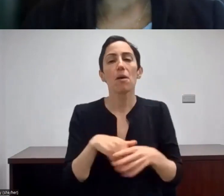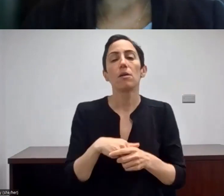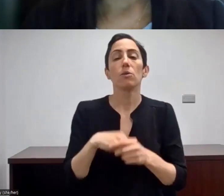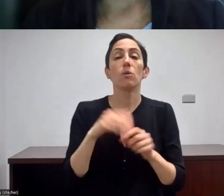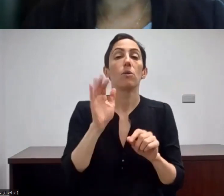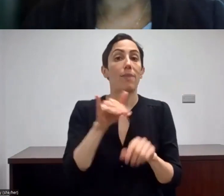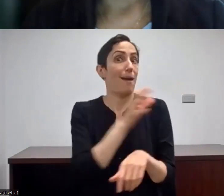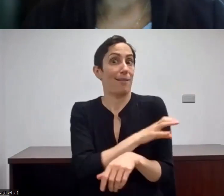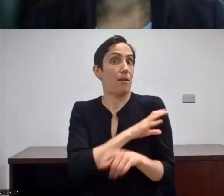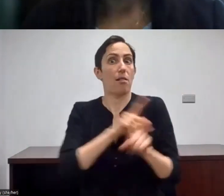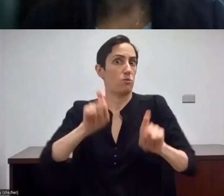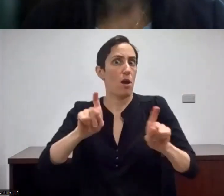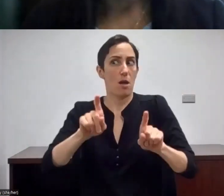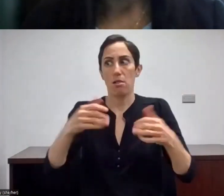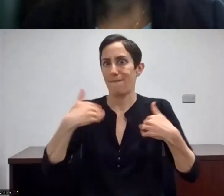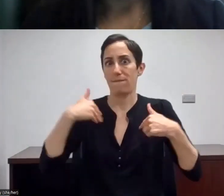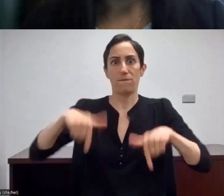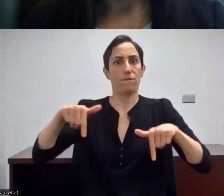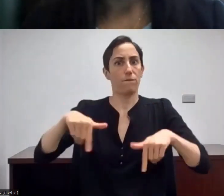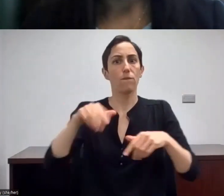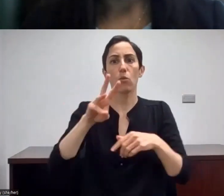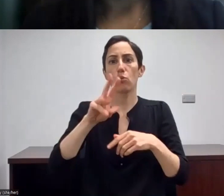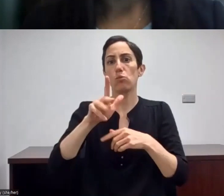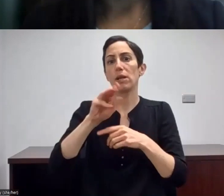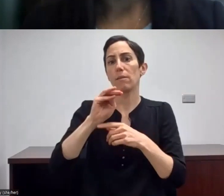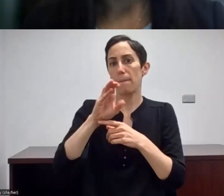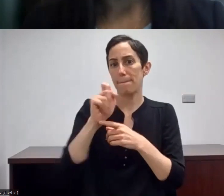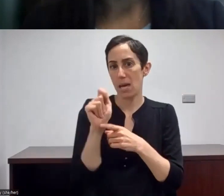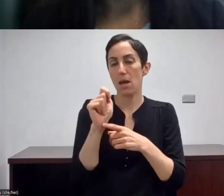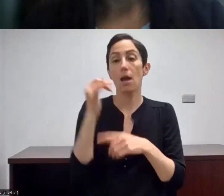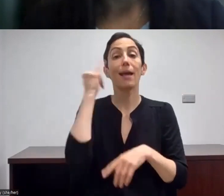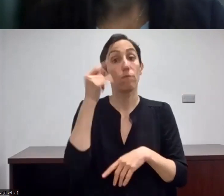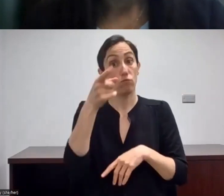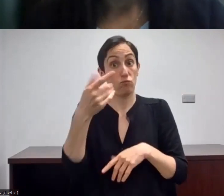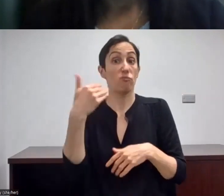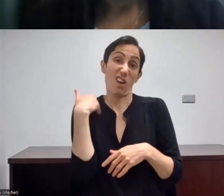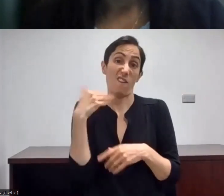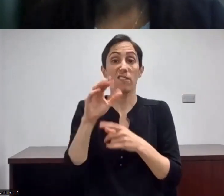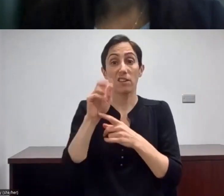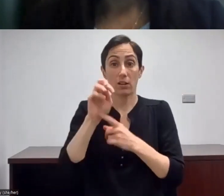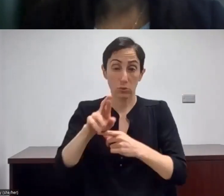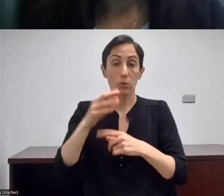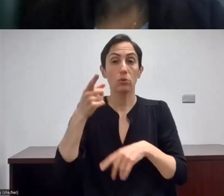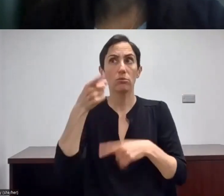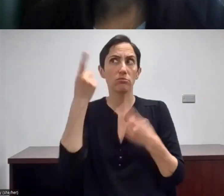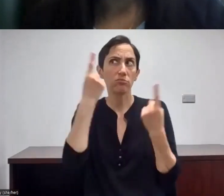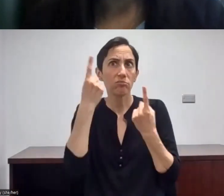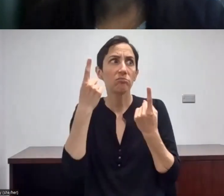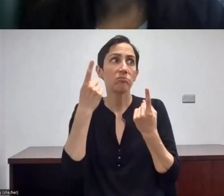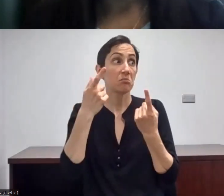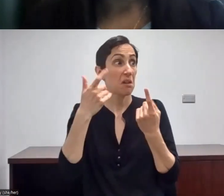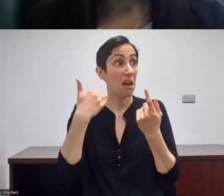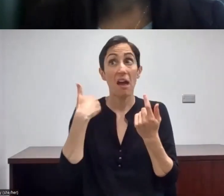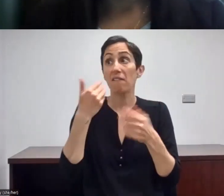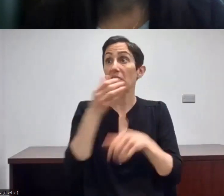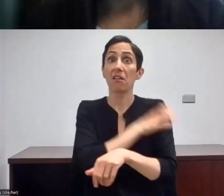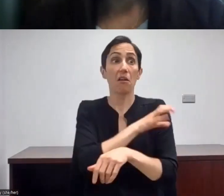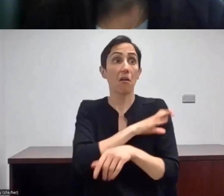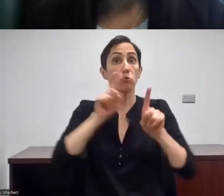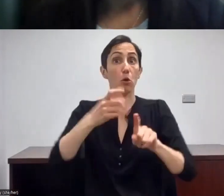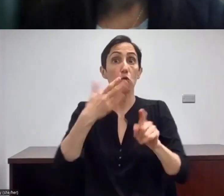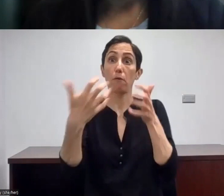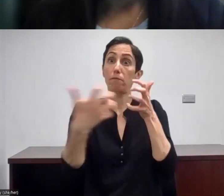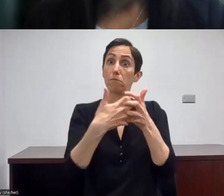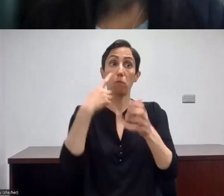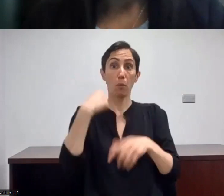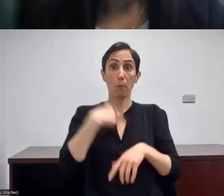a cancer and you're thinking about, is there a clinical trial for the point I am in my cancer treatment, you can